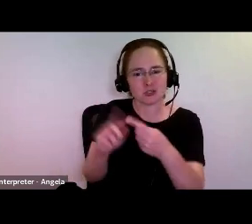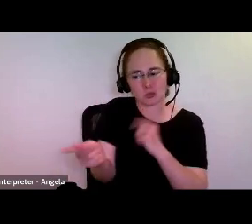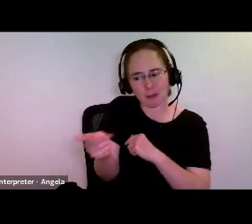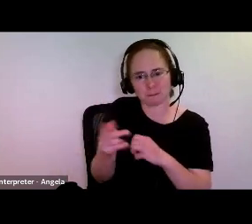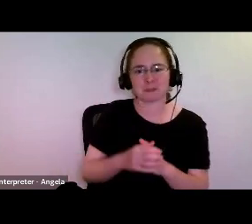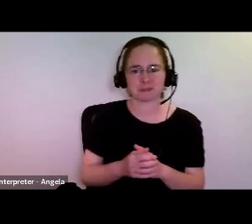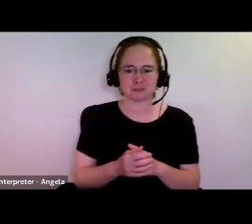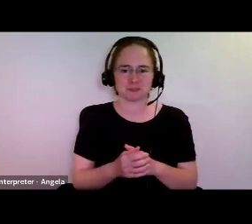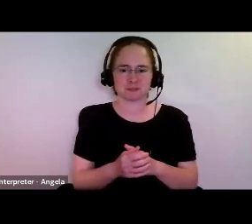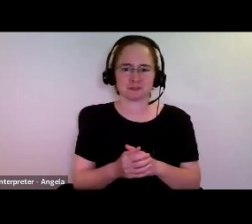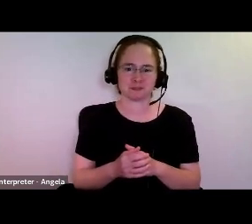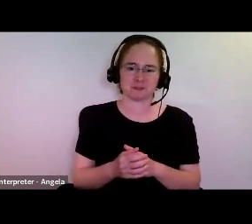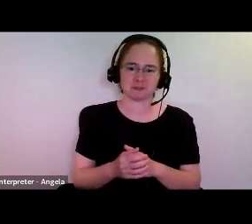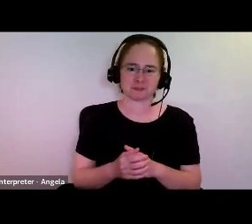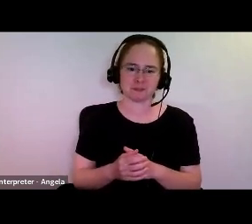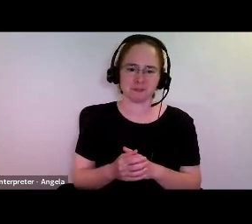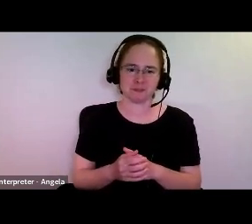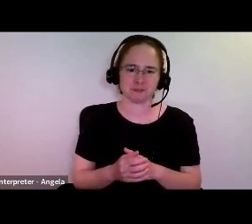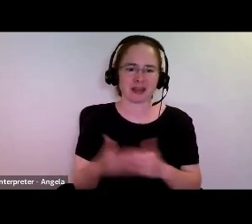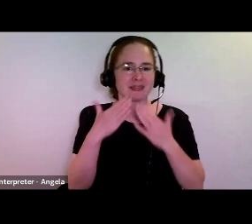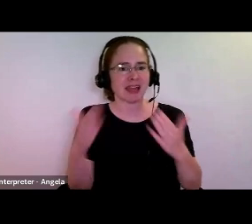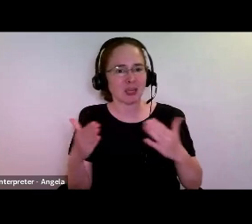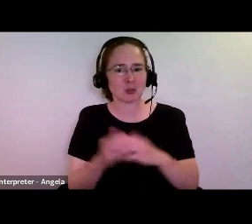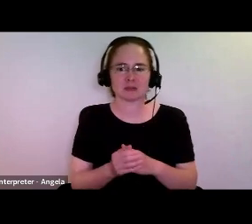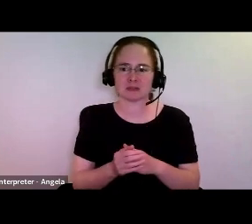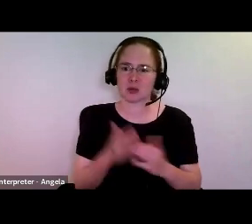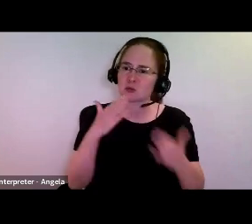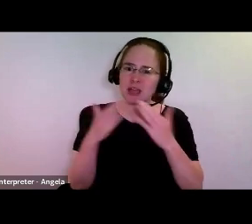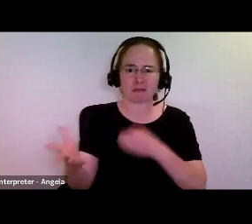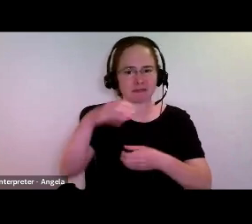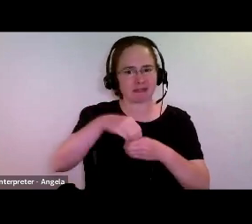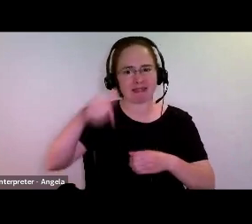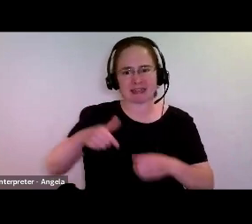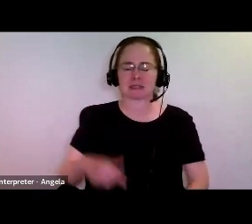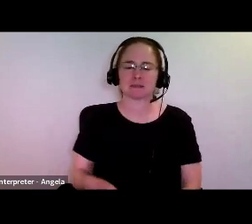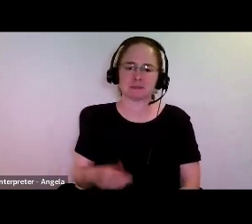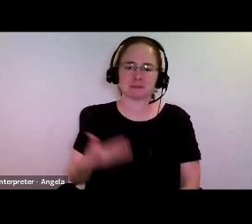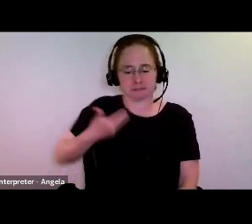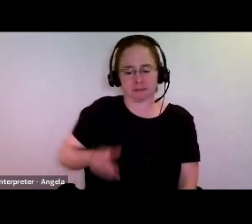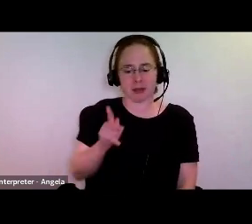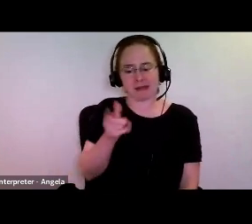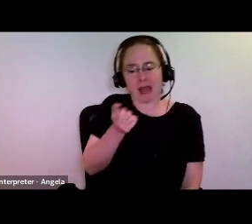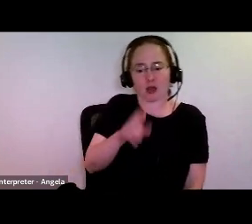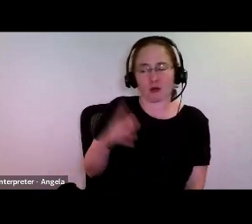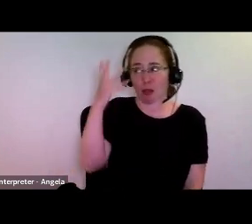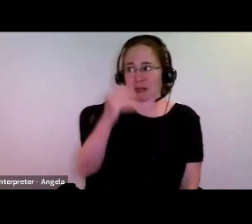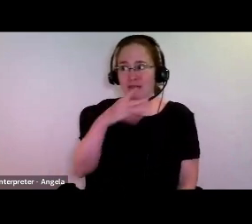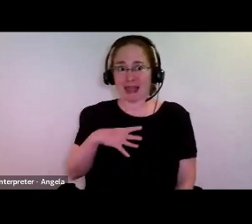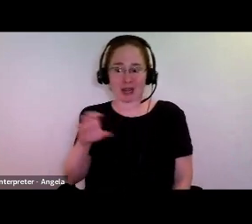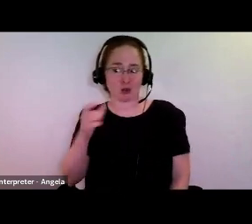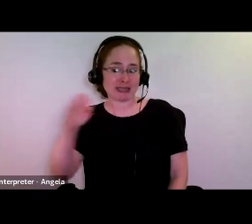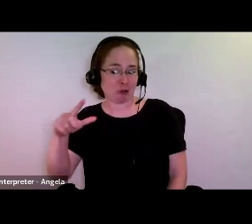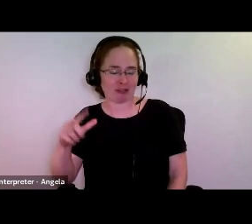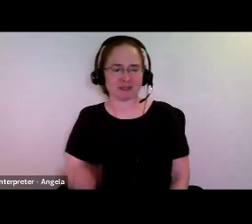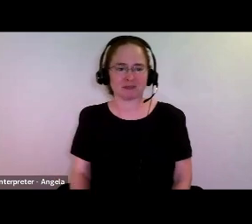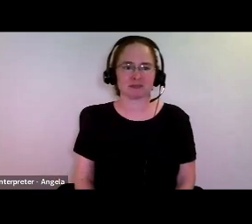next slide. Thank you. We're so grateful to be a part of this. I'm Kyler, and this lovely lady is Crystal. And we're going